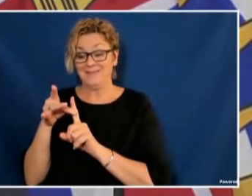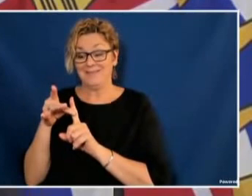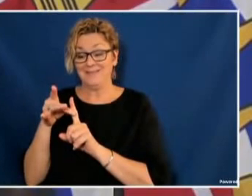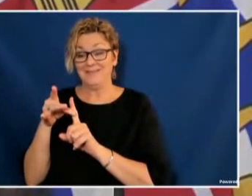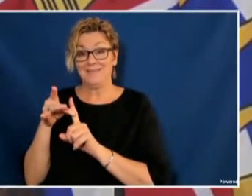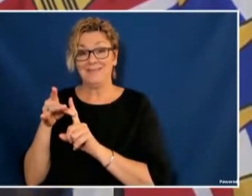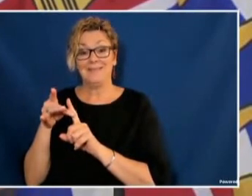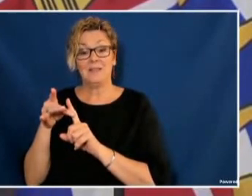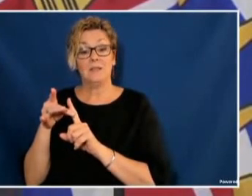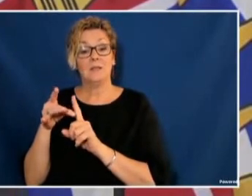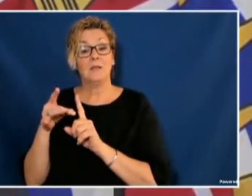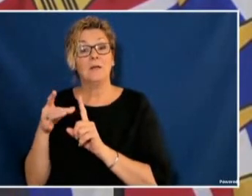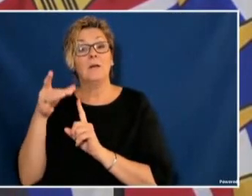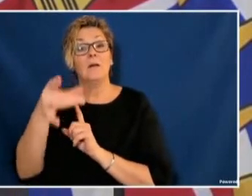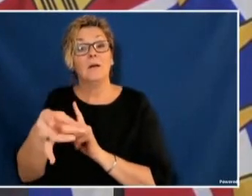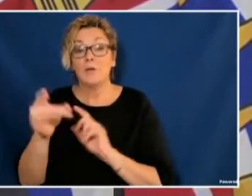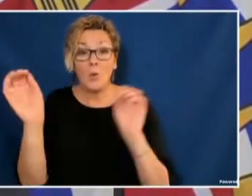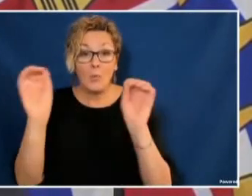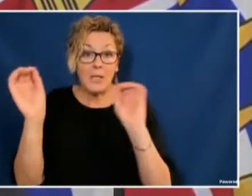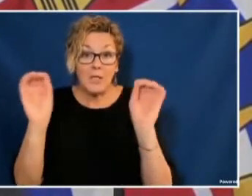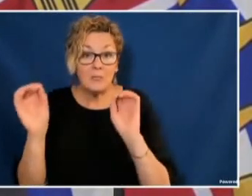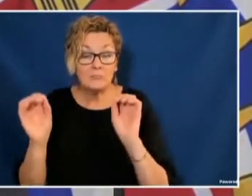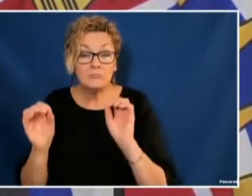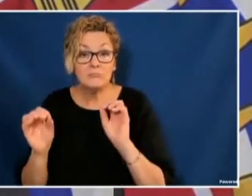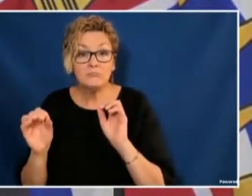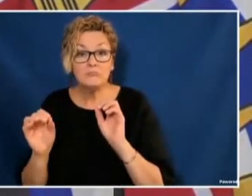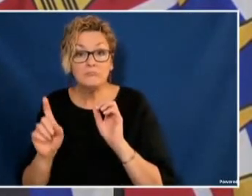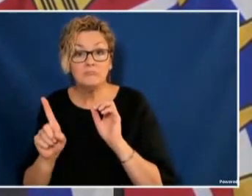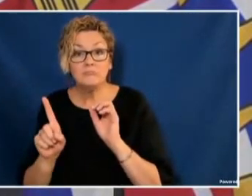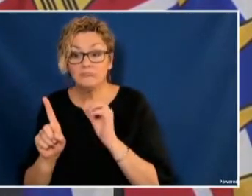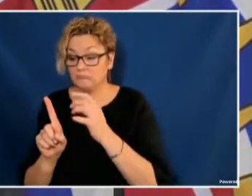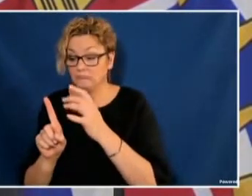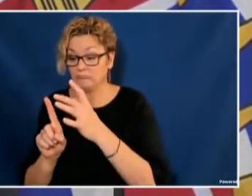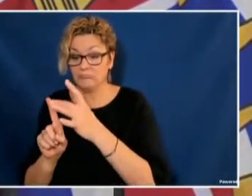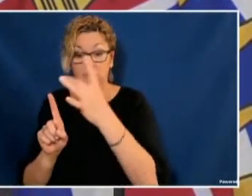to create some